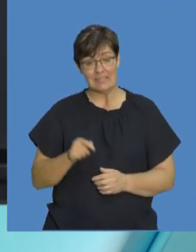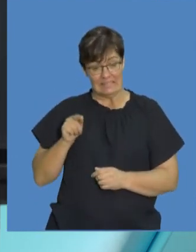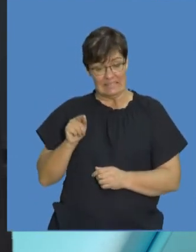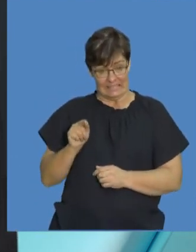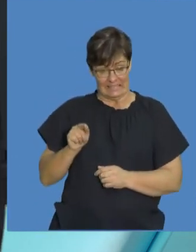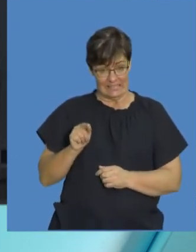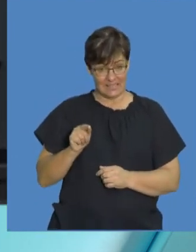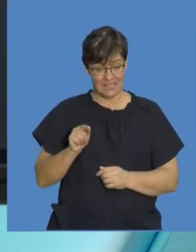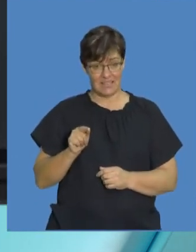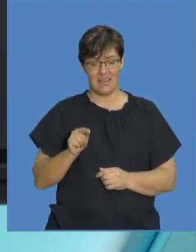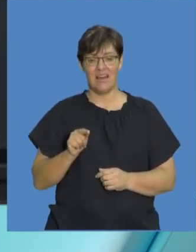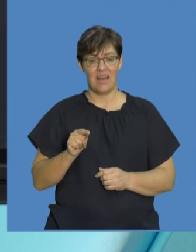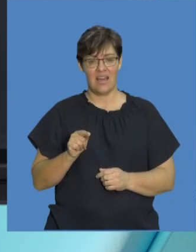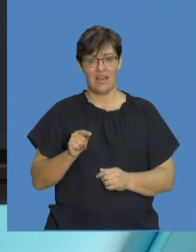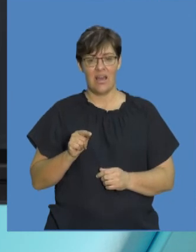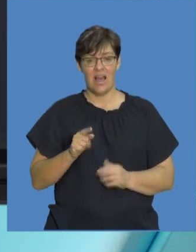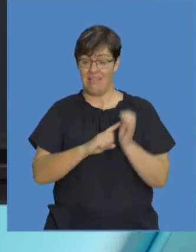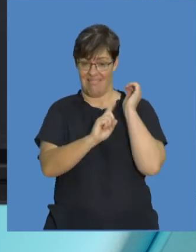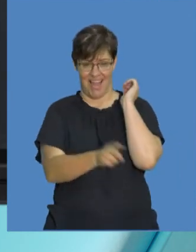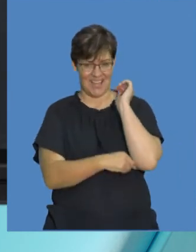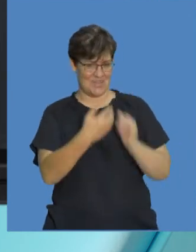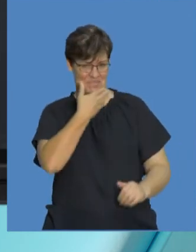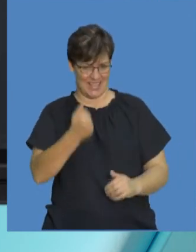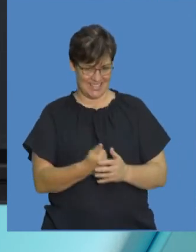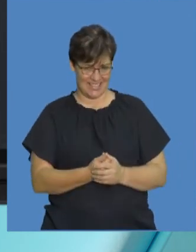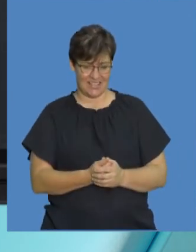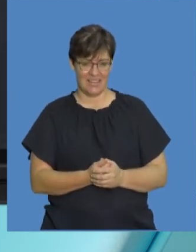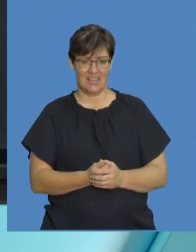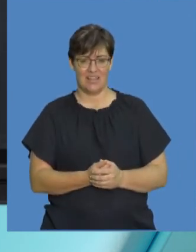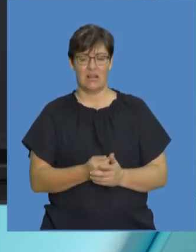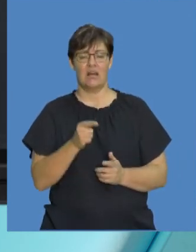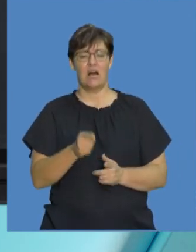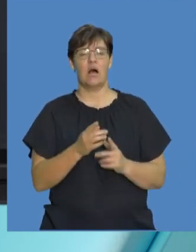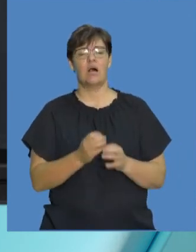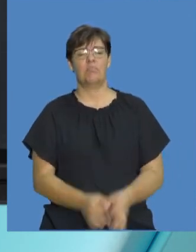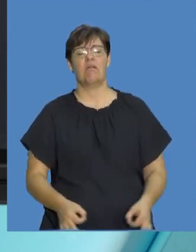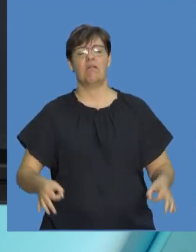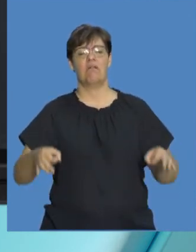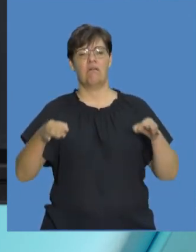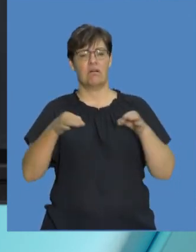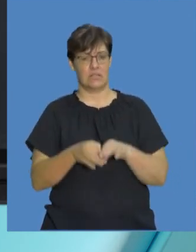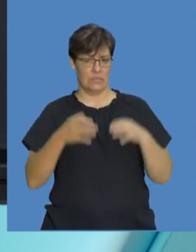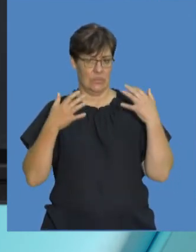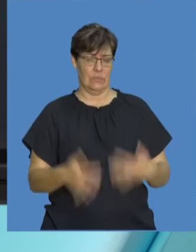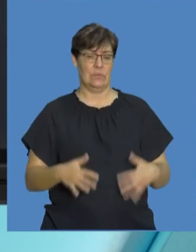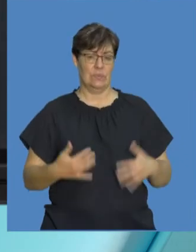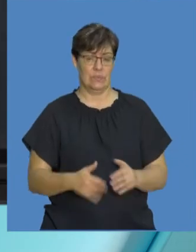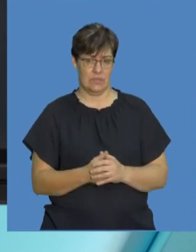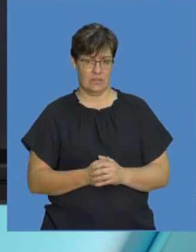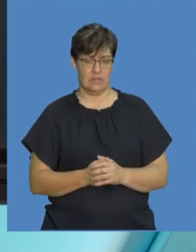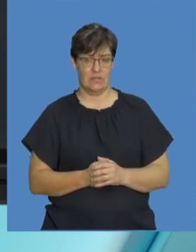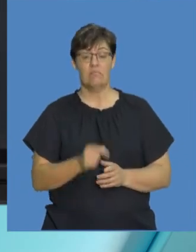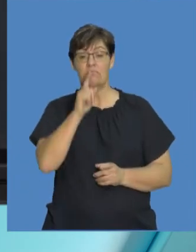calculation? And this calculation, like I said, we left the best for last. It's a very, very important